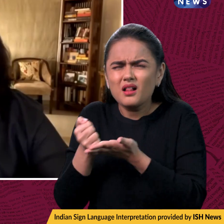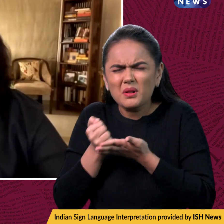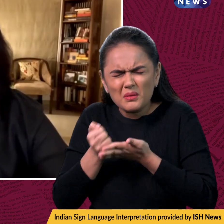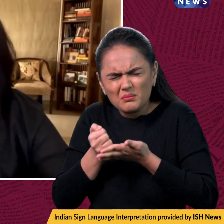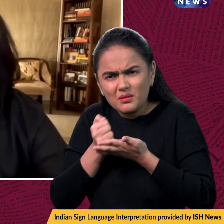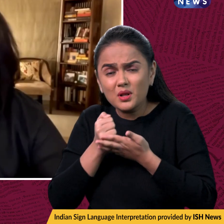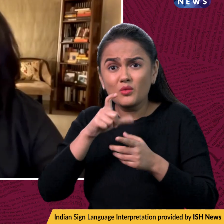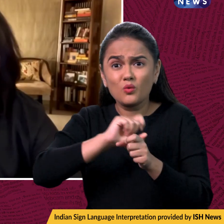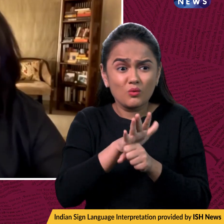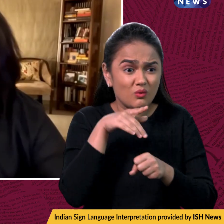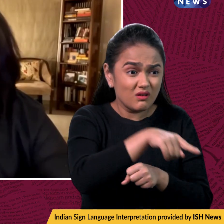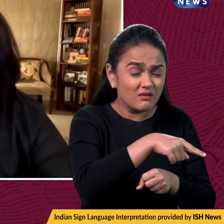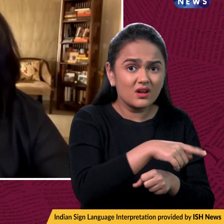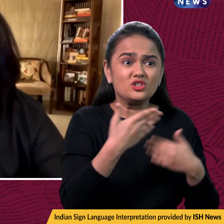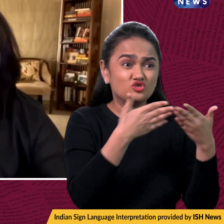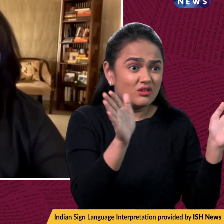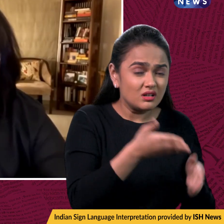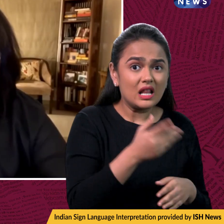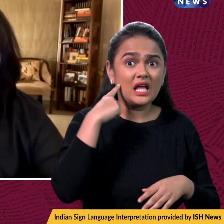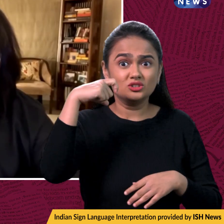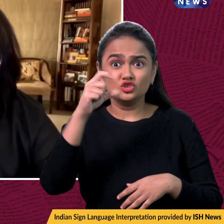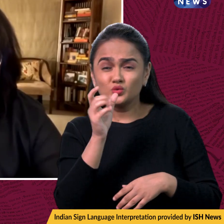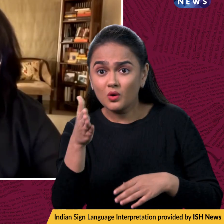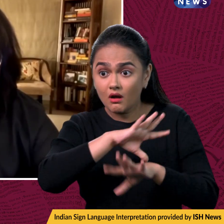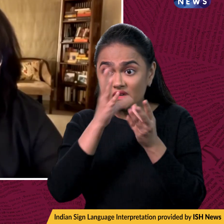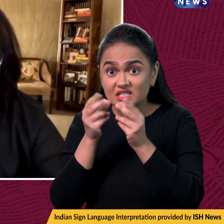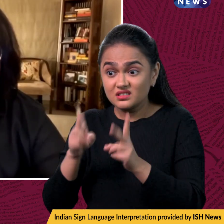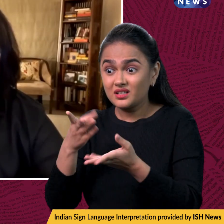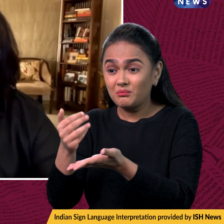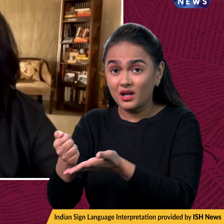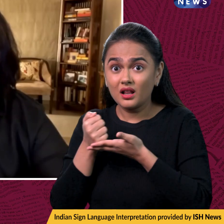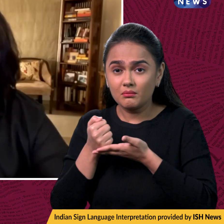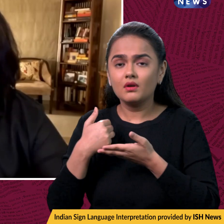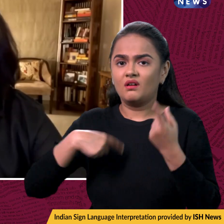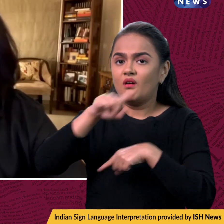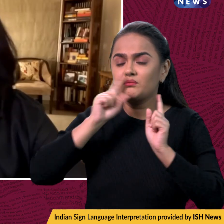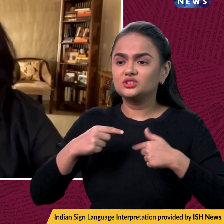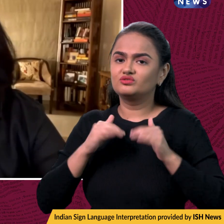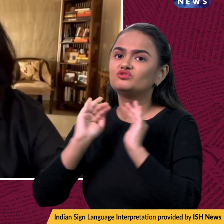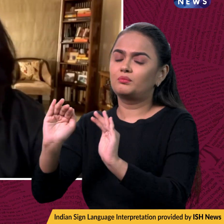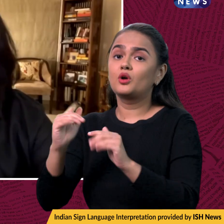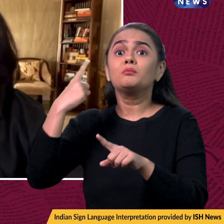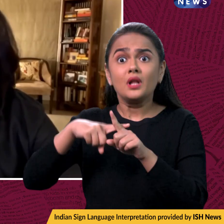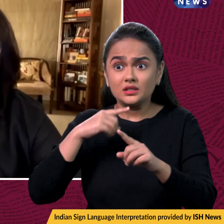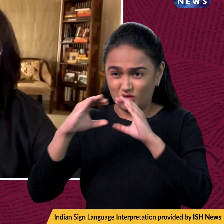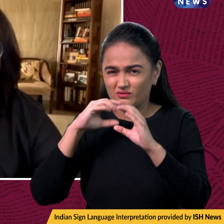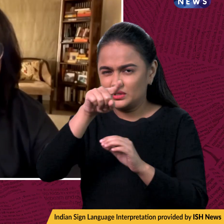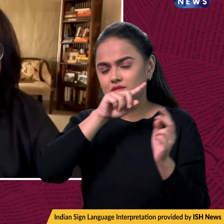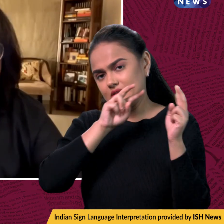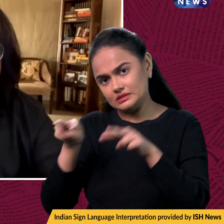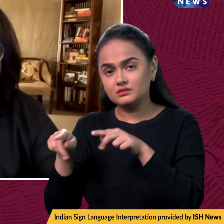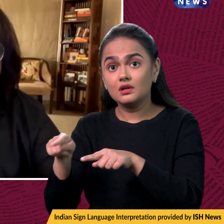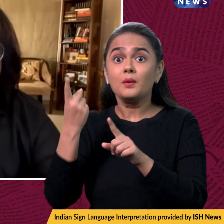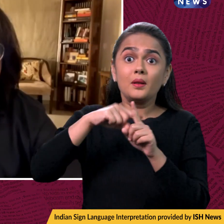bulk of the work in the COVID wards and in the COVID ICUs. They deserve our support right now. Do take a look at those conversations. Also,